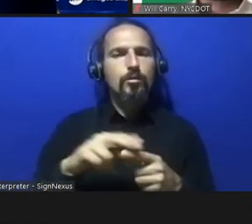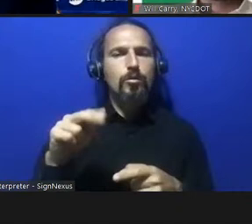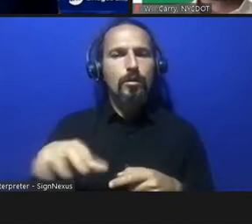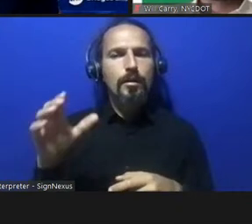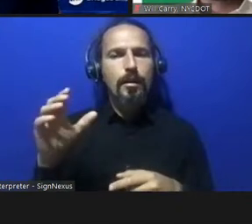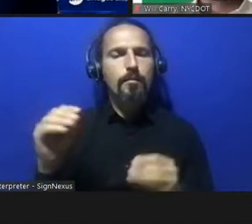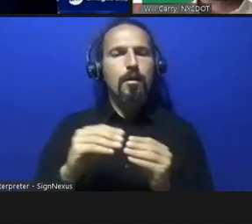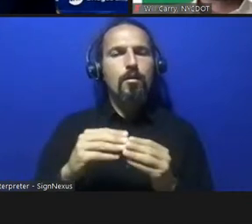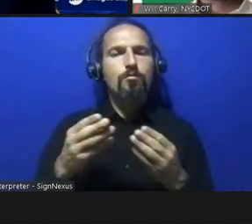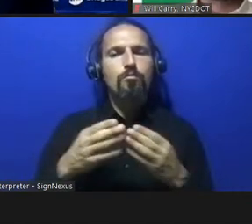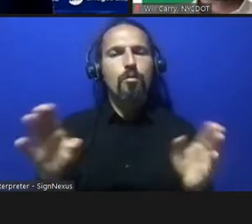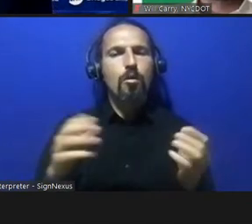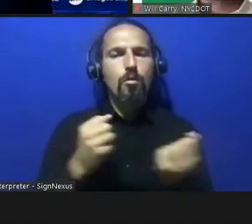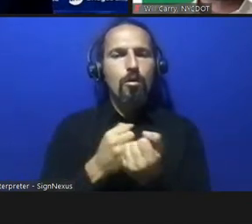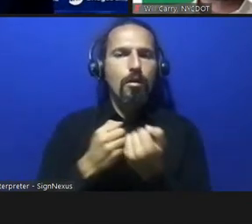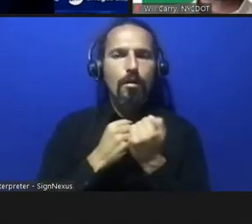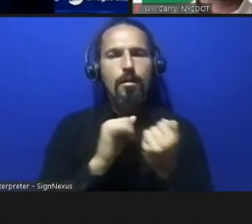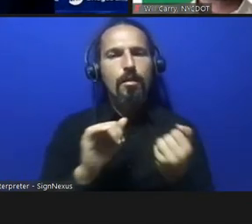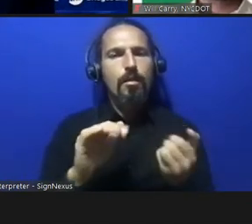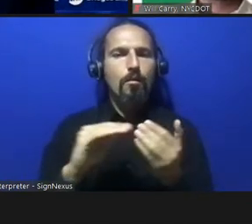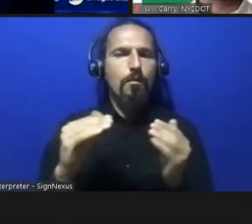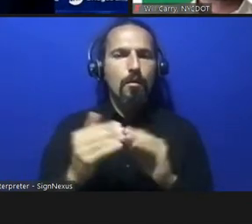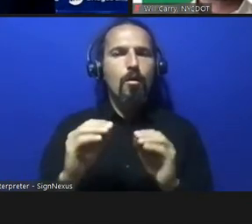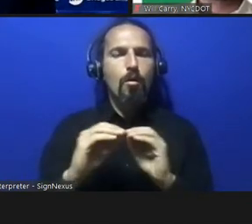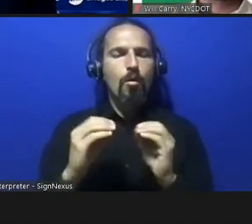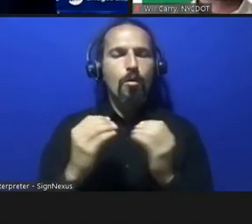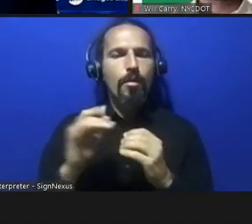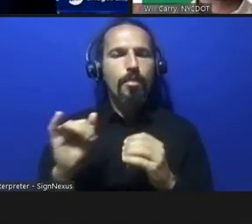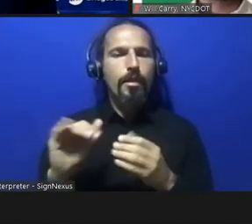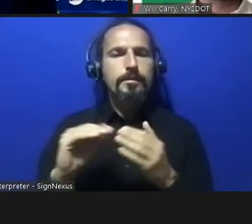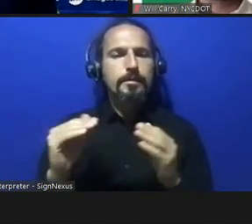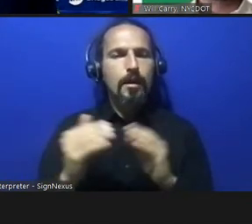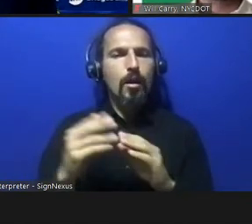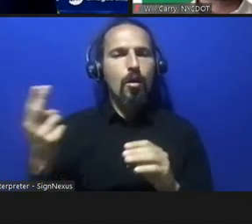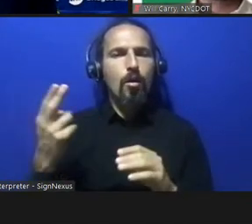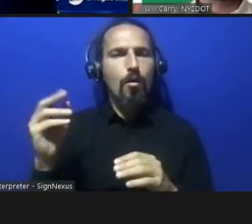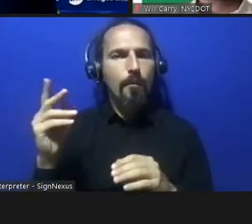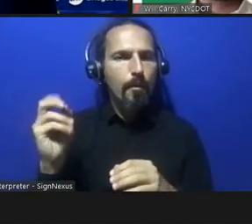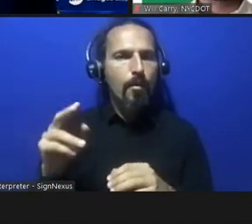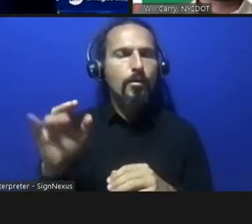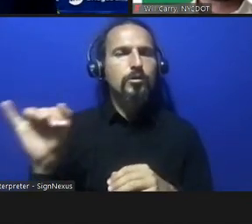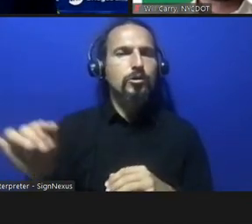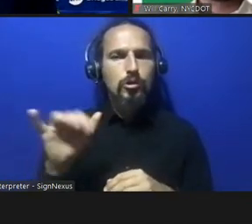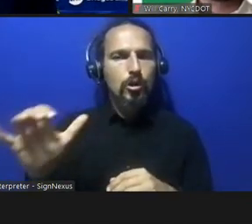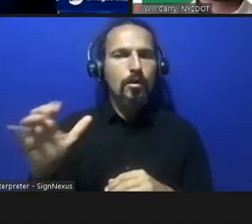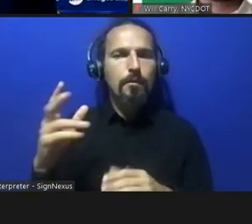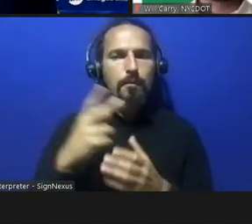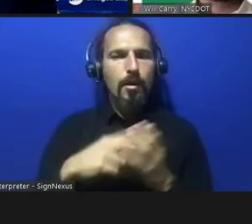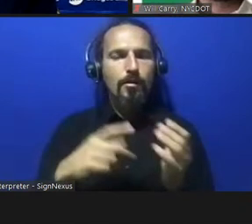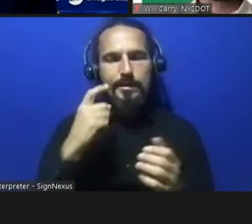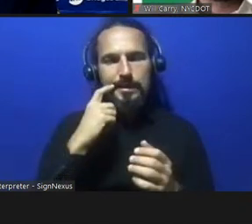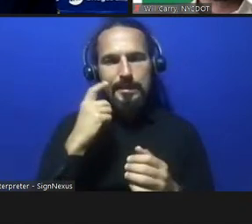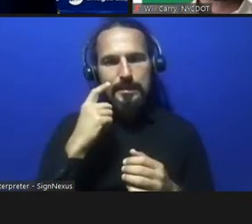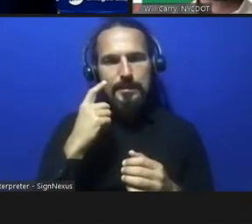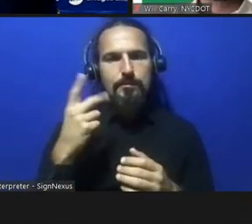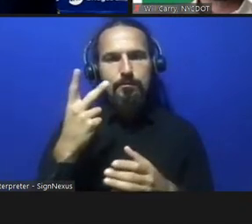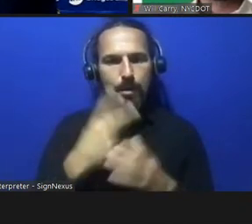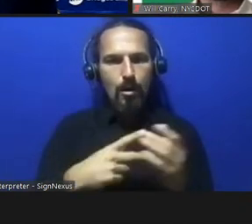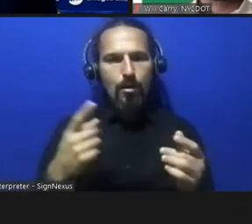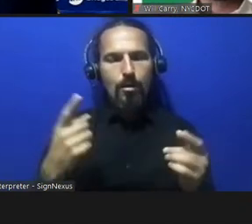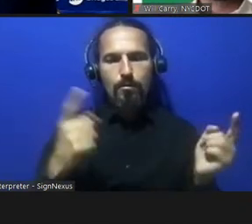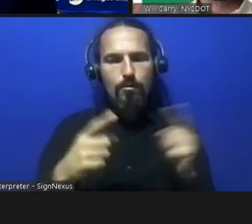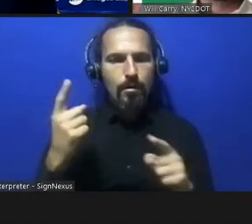broad coalition of local community organizations the cities of hoboken and jersey city both recently unanimously passed